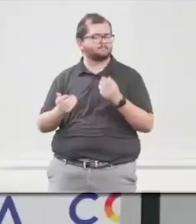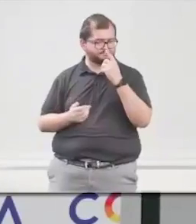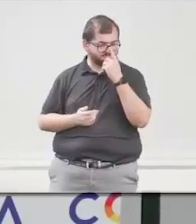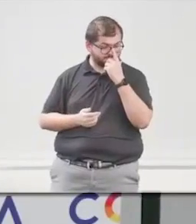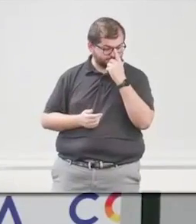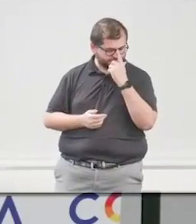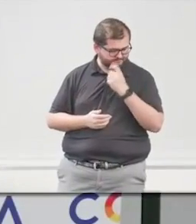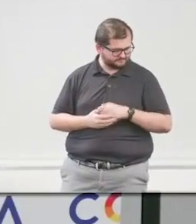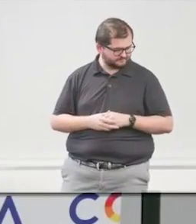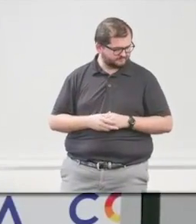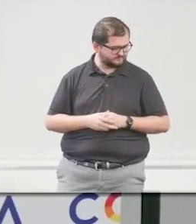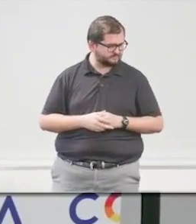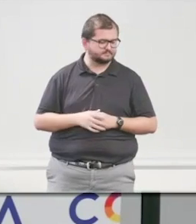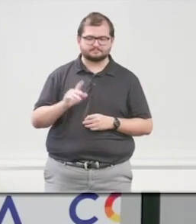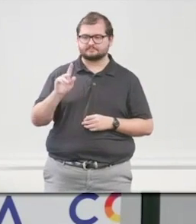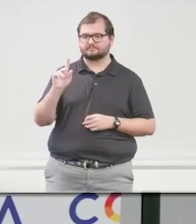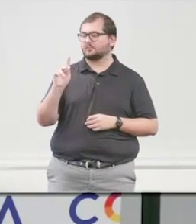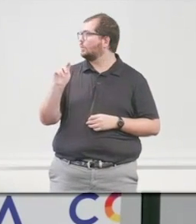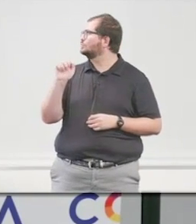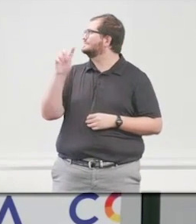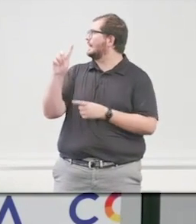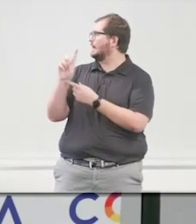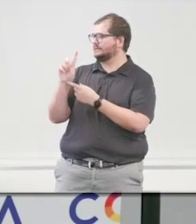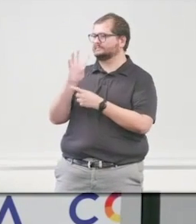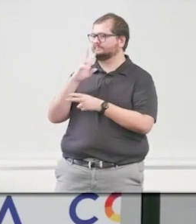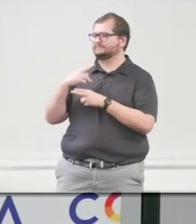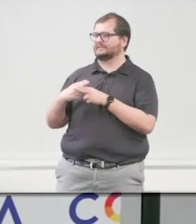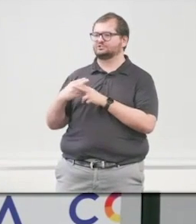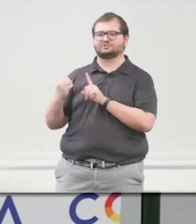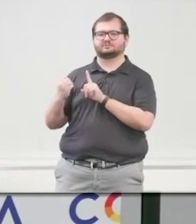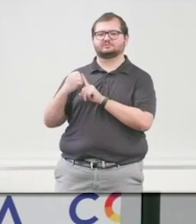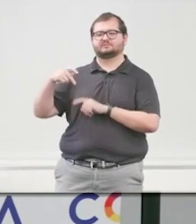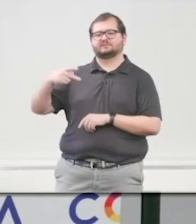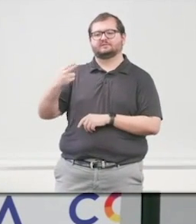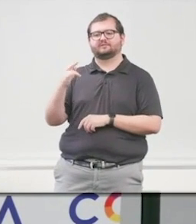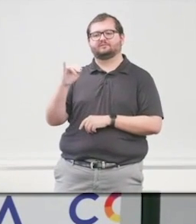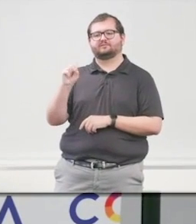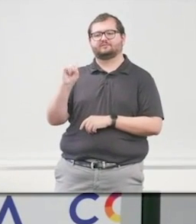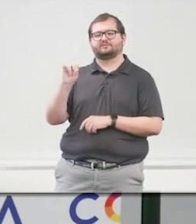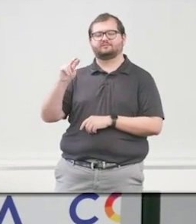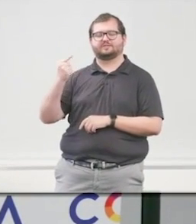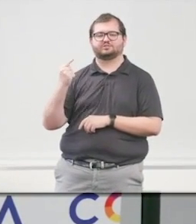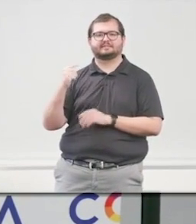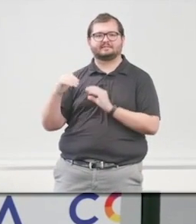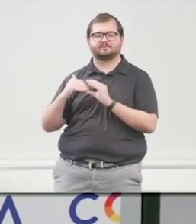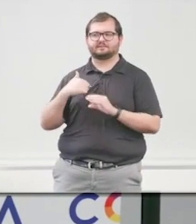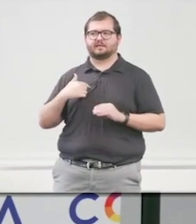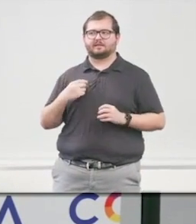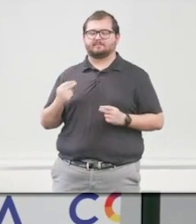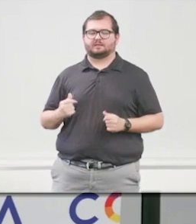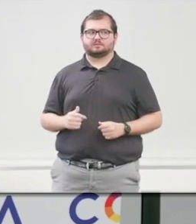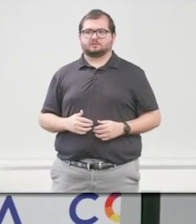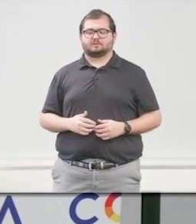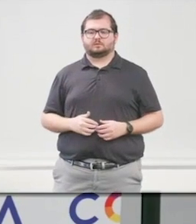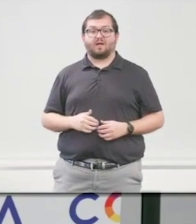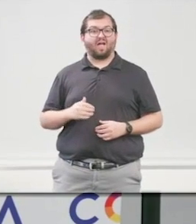So Tad mentioned phishing emails, and I got chills down my spine. I don't know about you all, but I'm very hypervigilant of every single